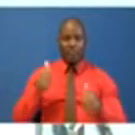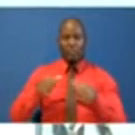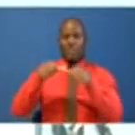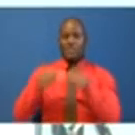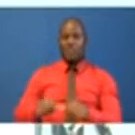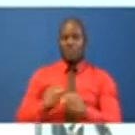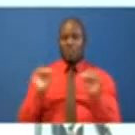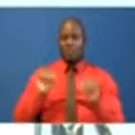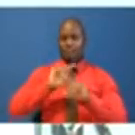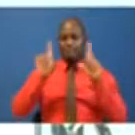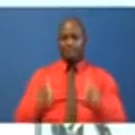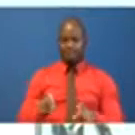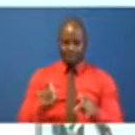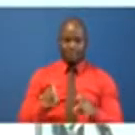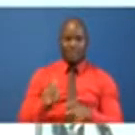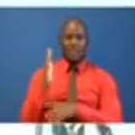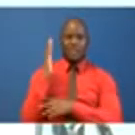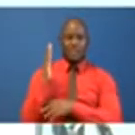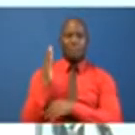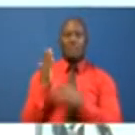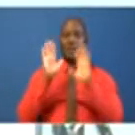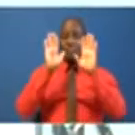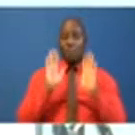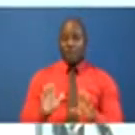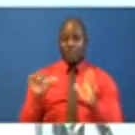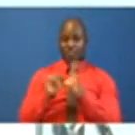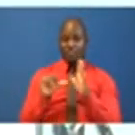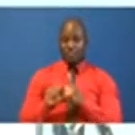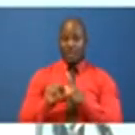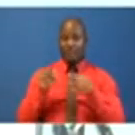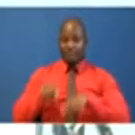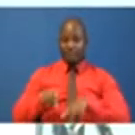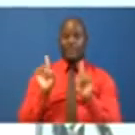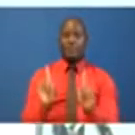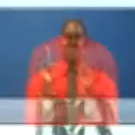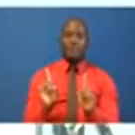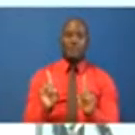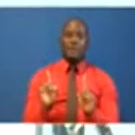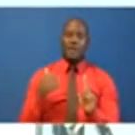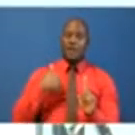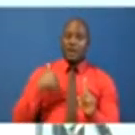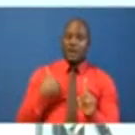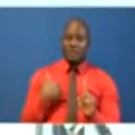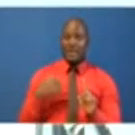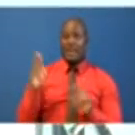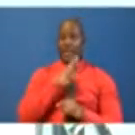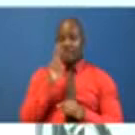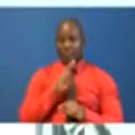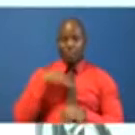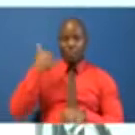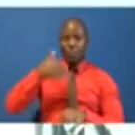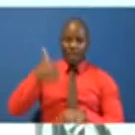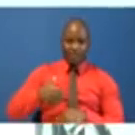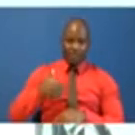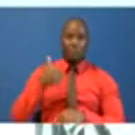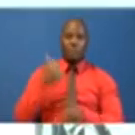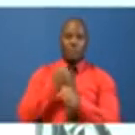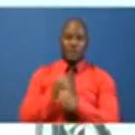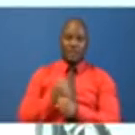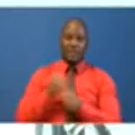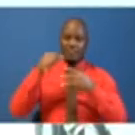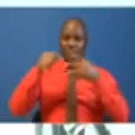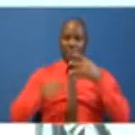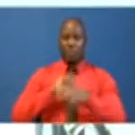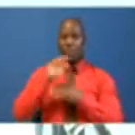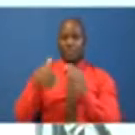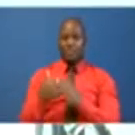sit the question about security of daniel becomes a critical issue for them so they have the risk of always being evicted at every point